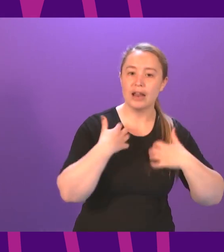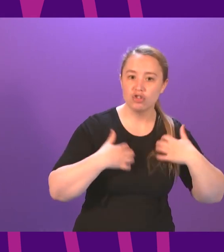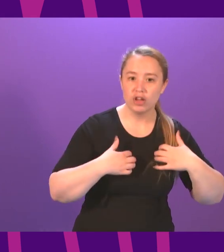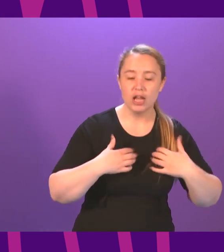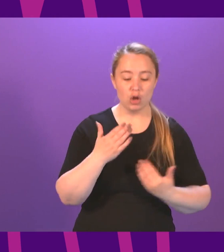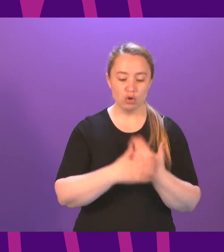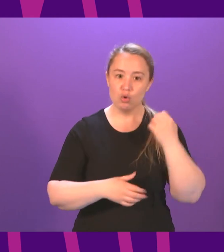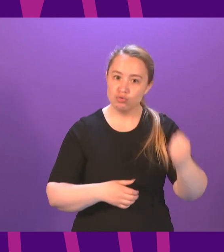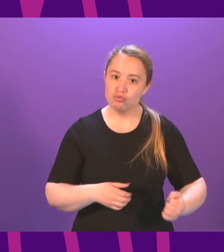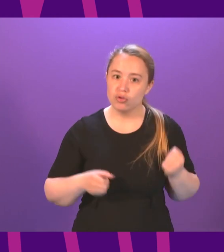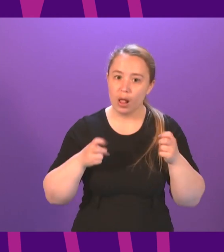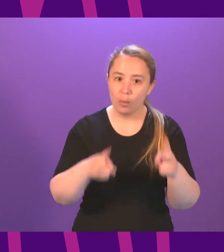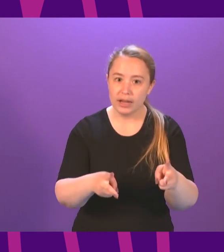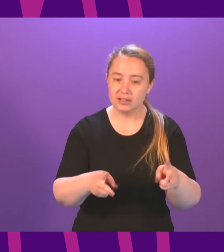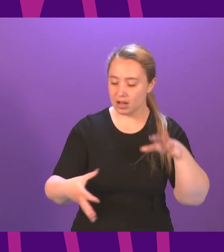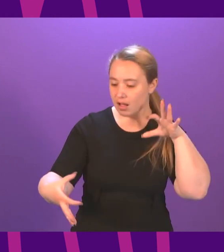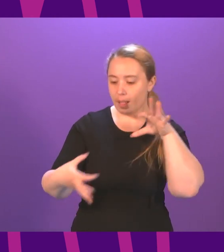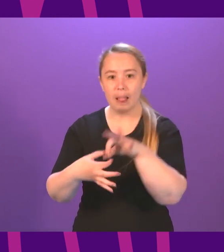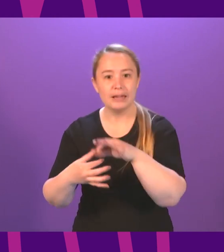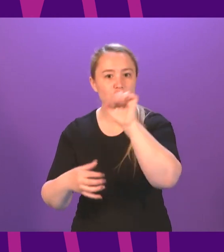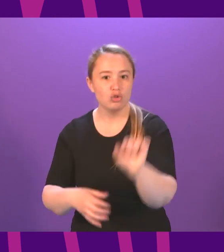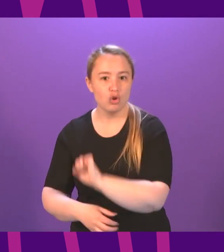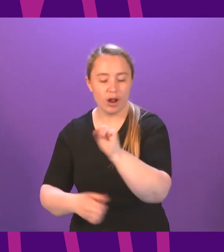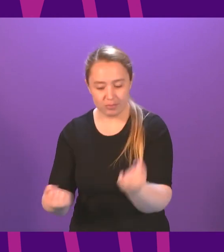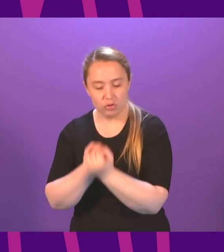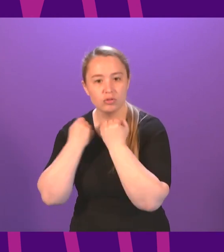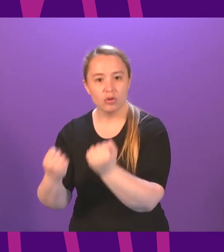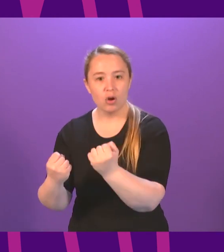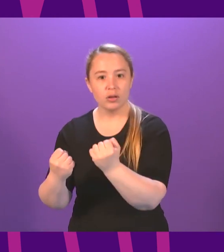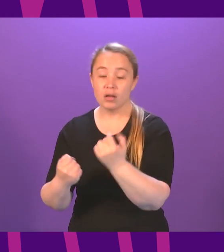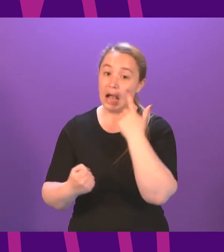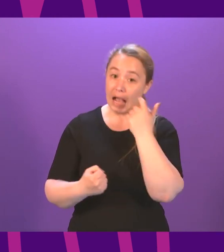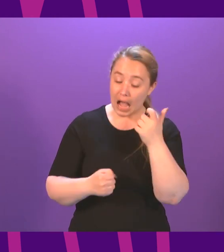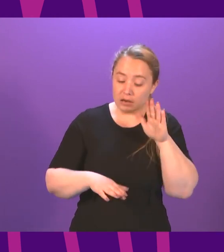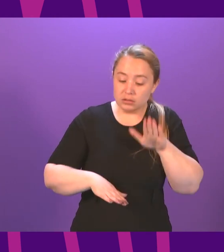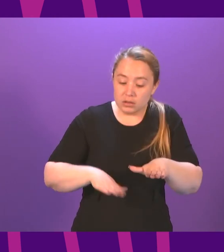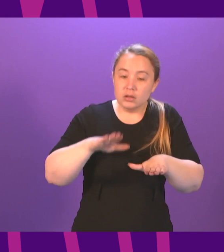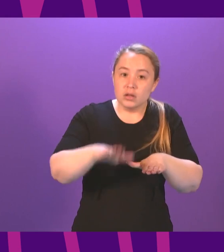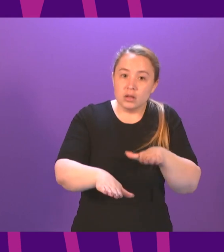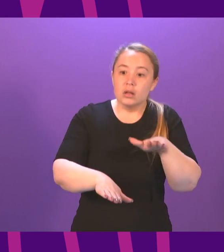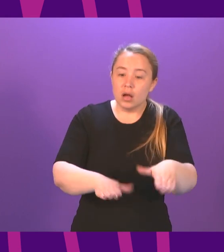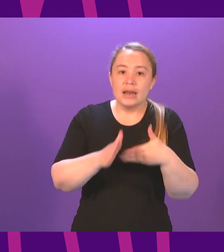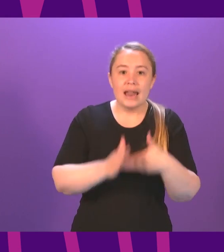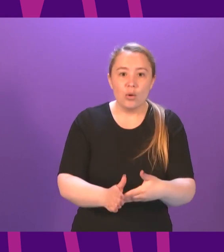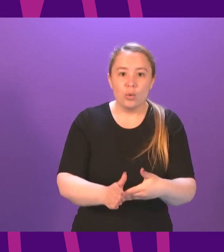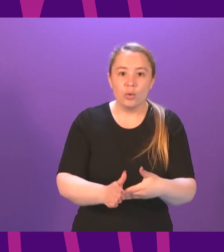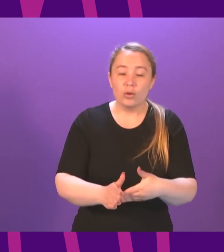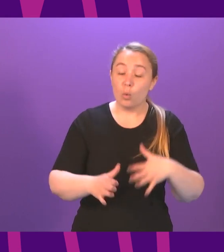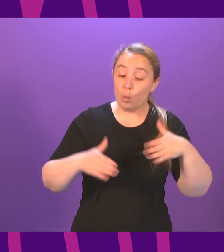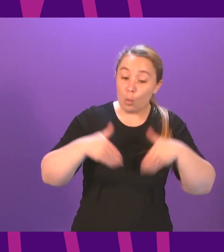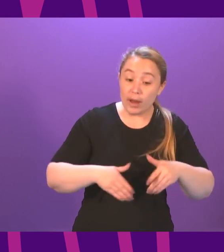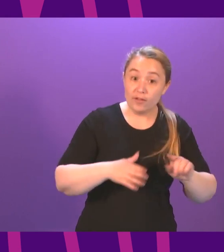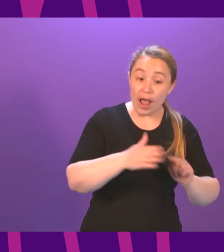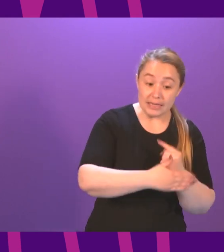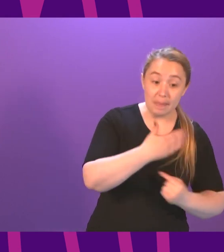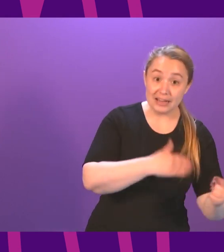railways, stronger links to Europe. We can take many of these steps now without waiting for independence.